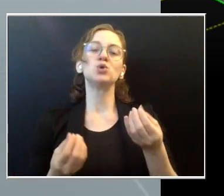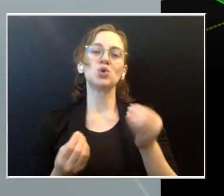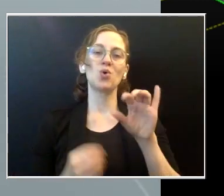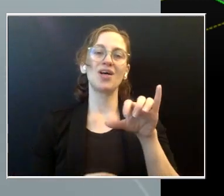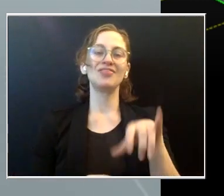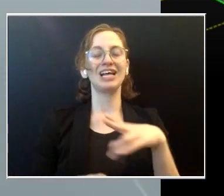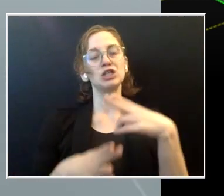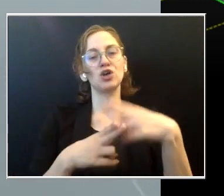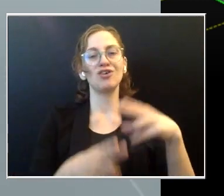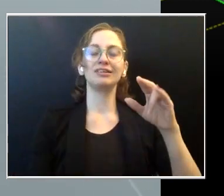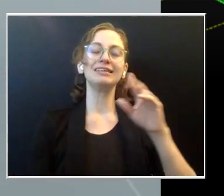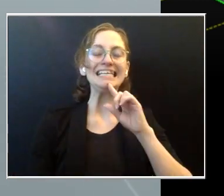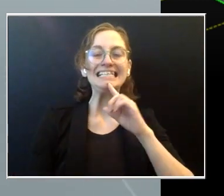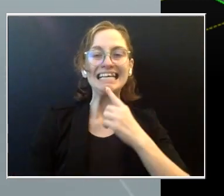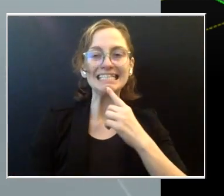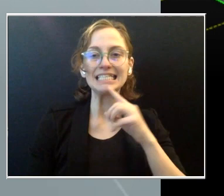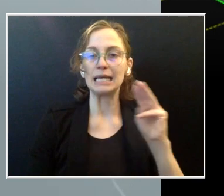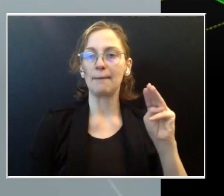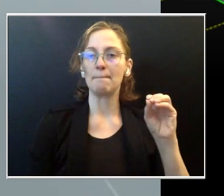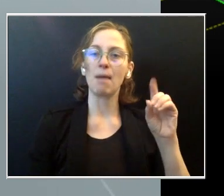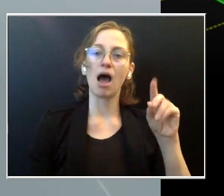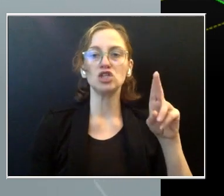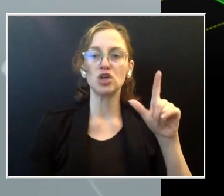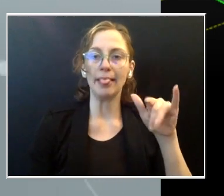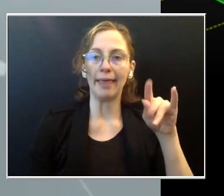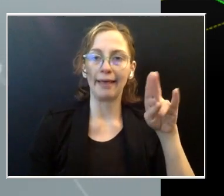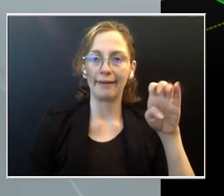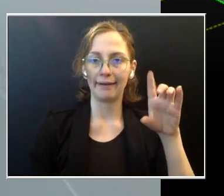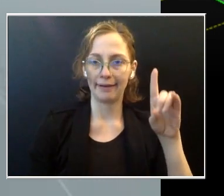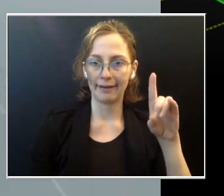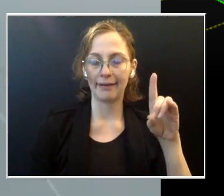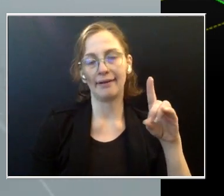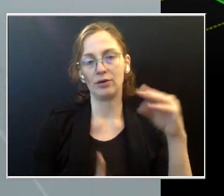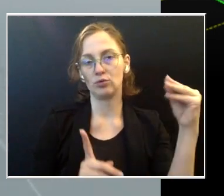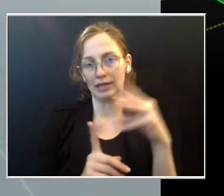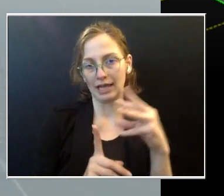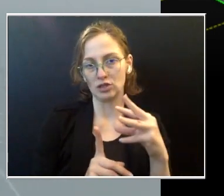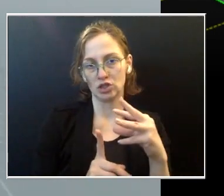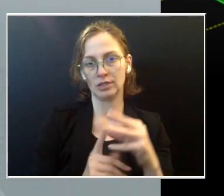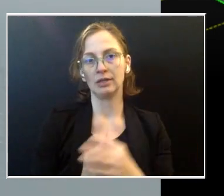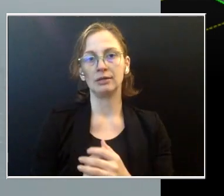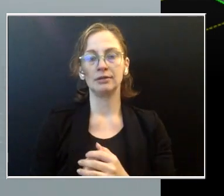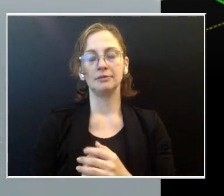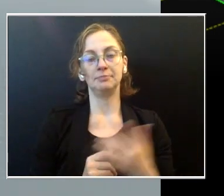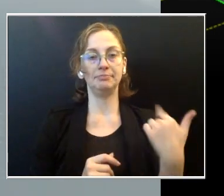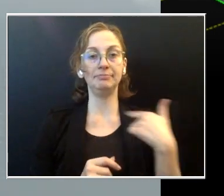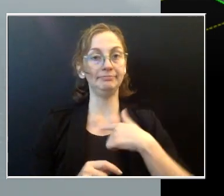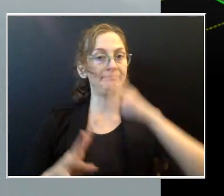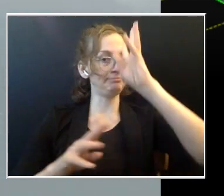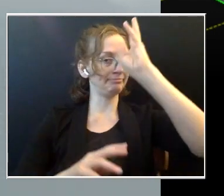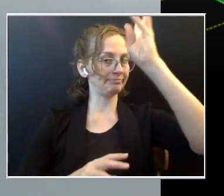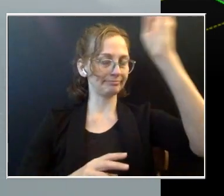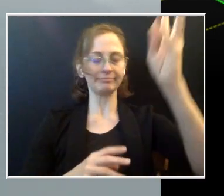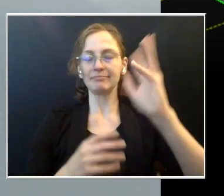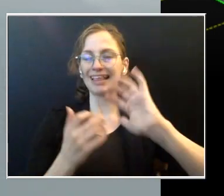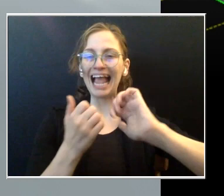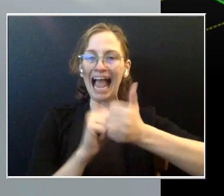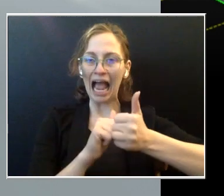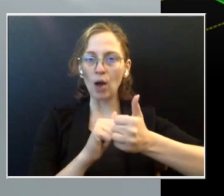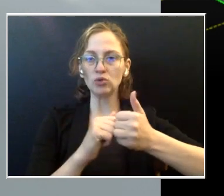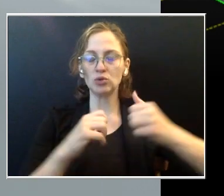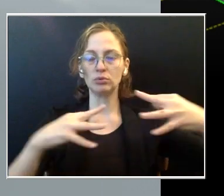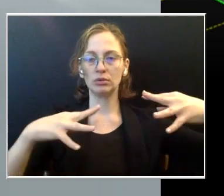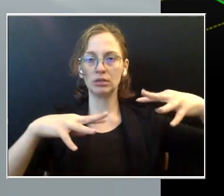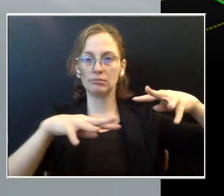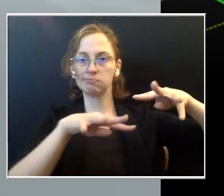and so we came up with this really elaborate geometrical orientation of a number of different beams that allowed us to shape the radiation dose to